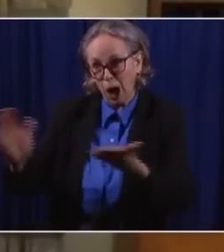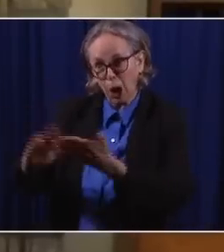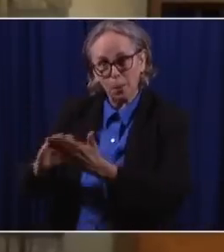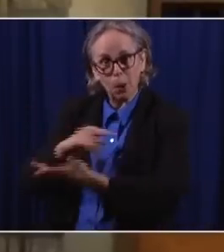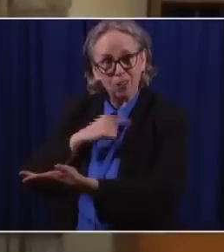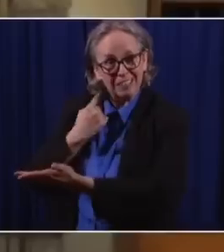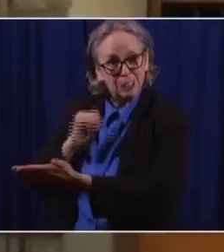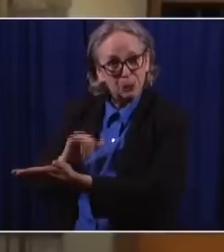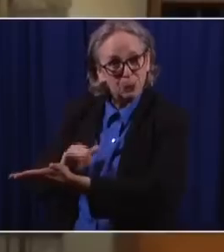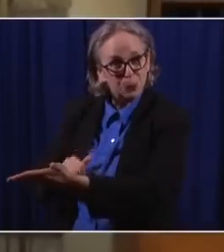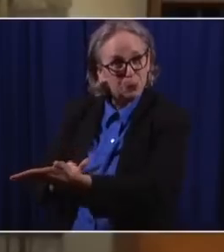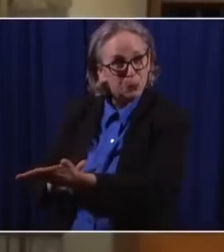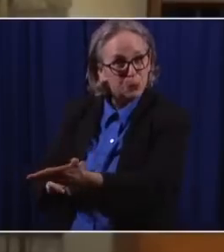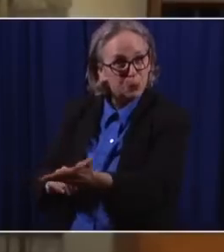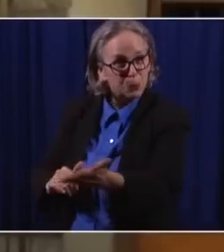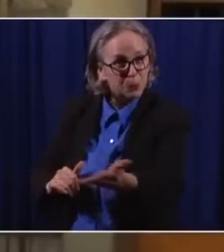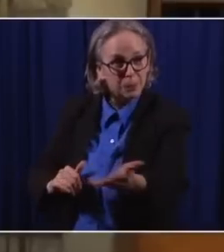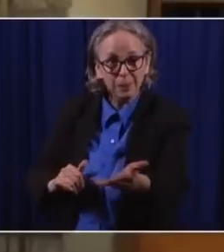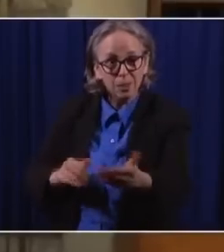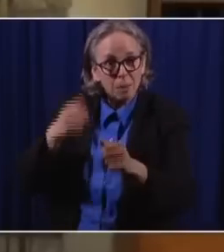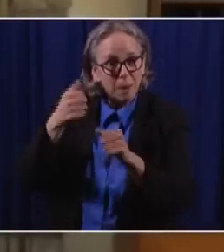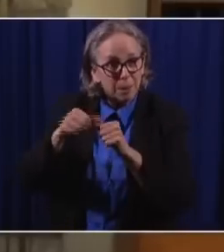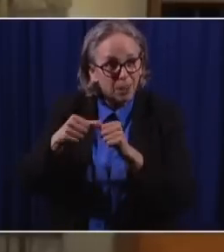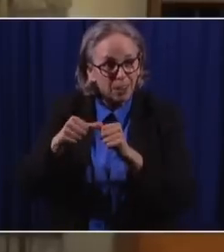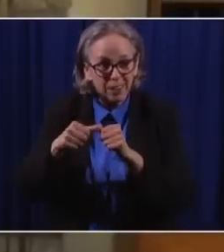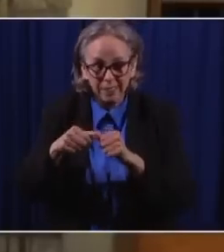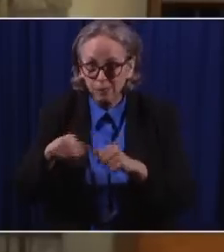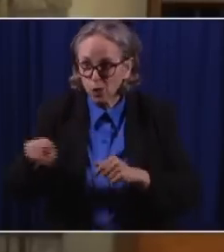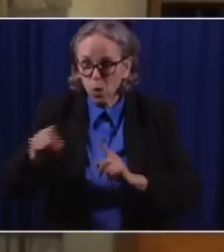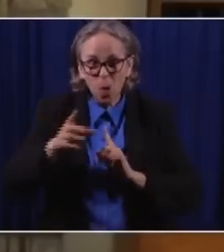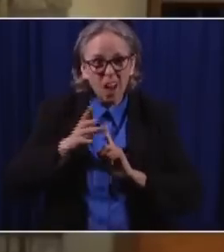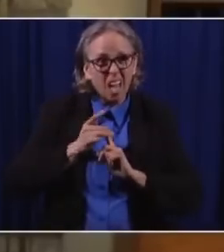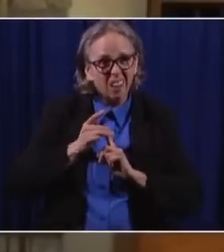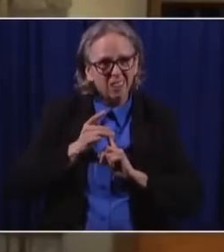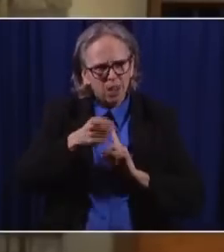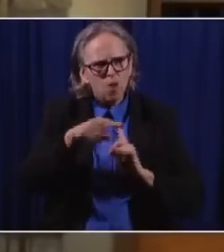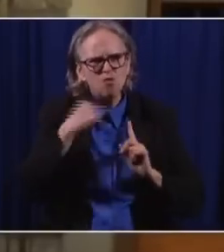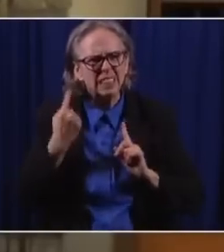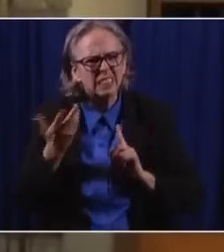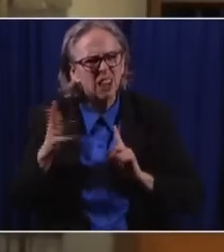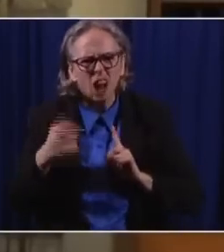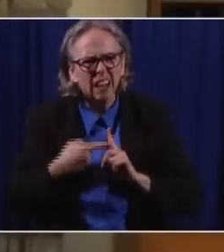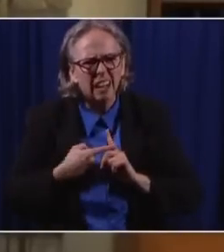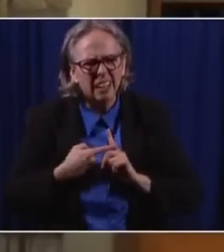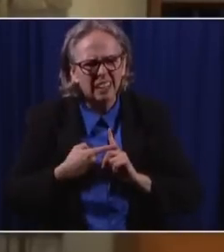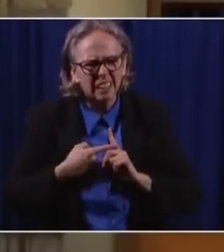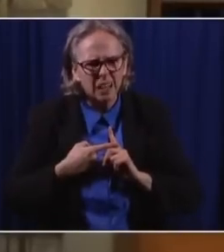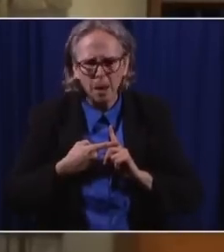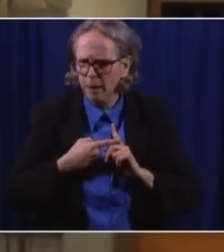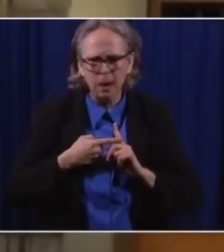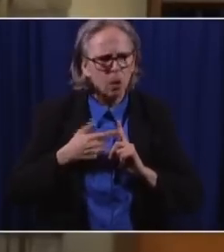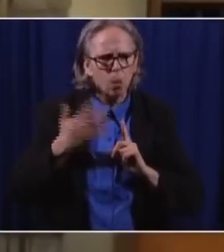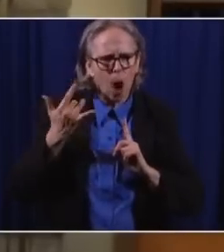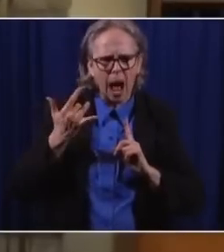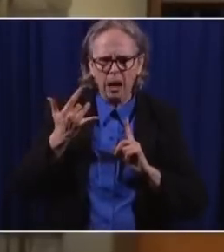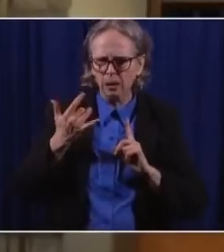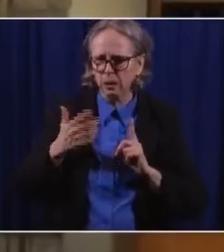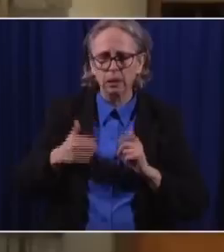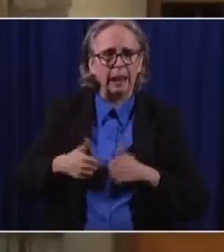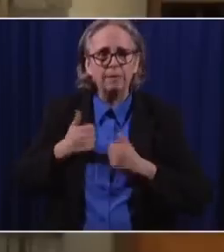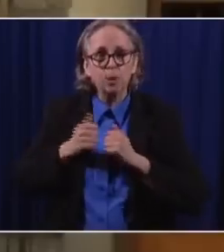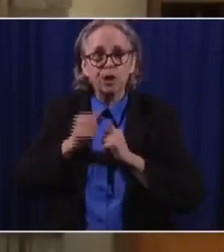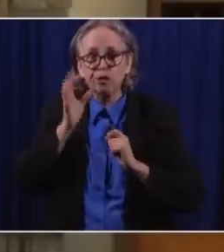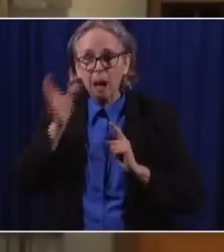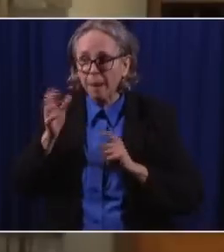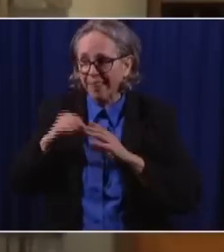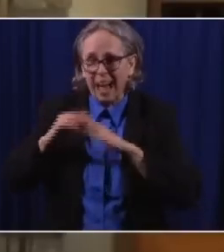If you pick this virus up, and if you're living in a multi-generational family, if you've got grandmother living with you,